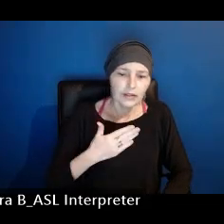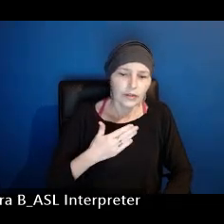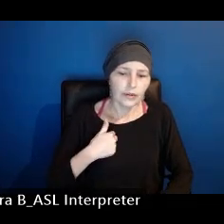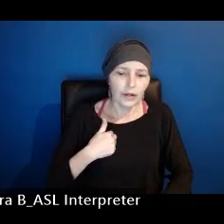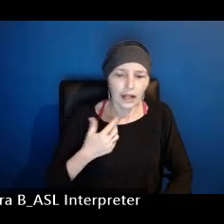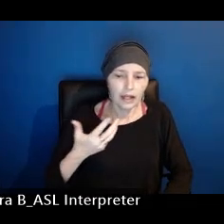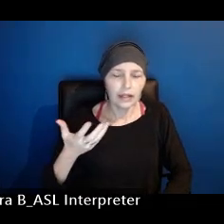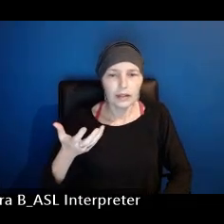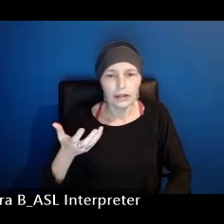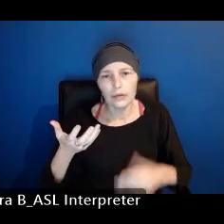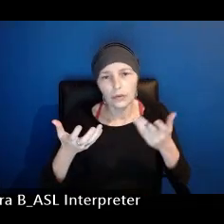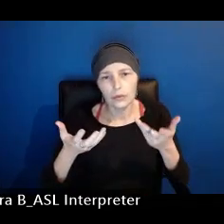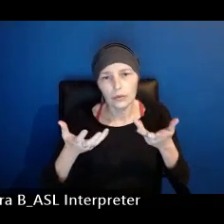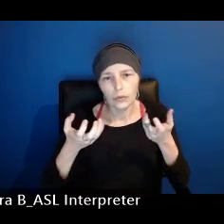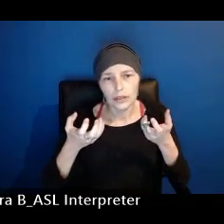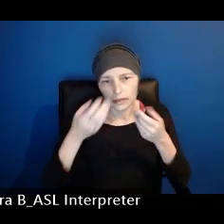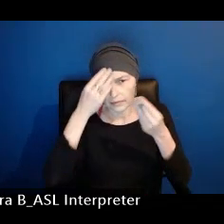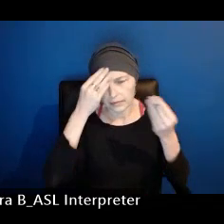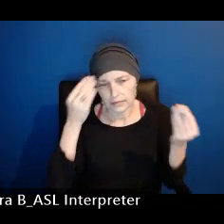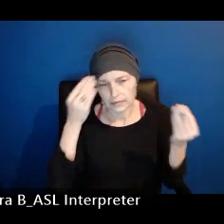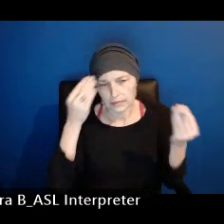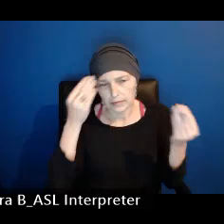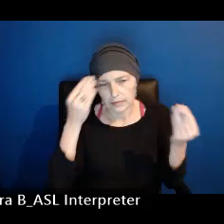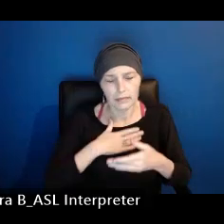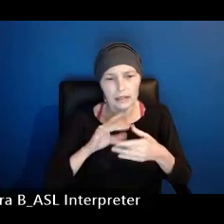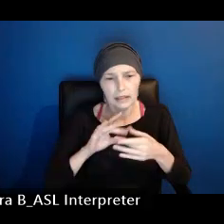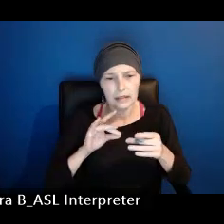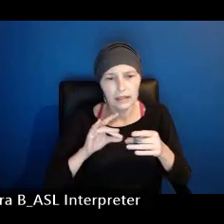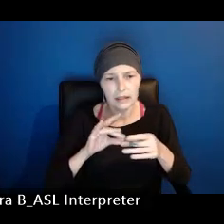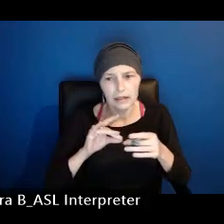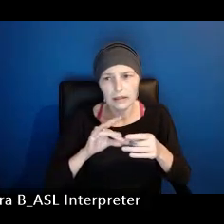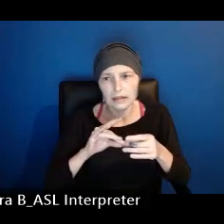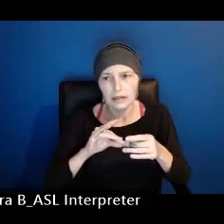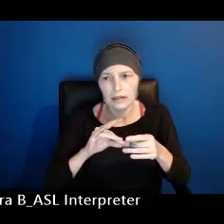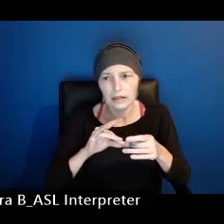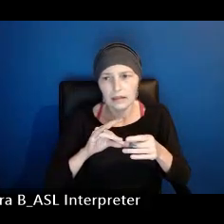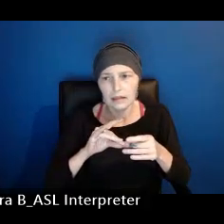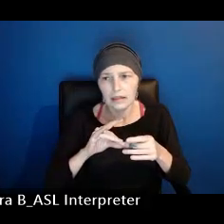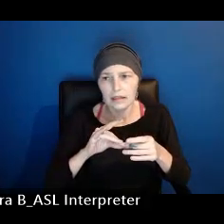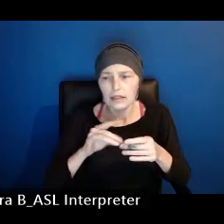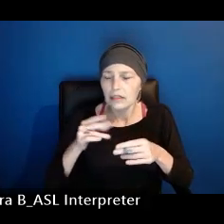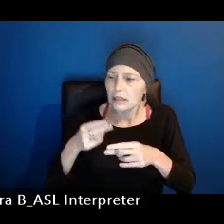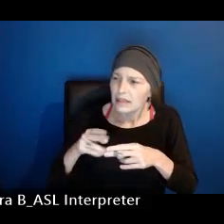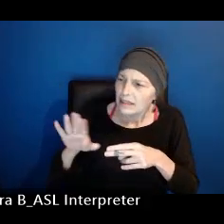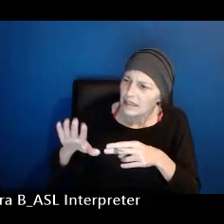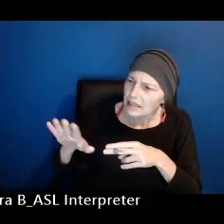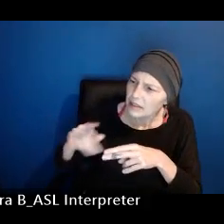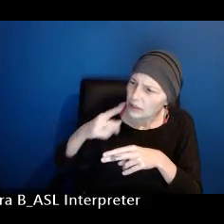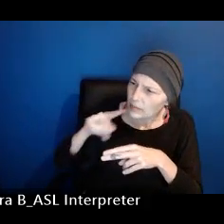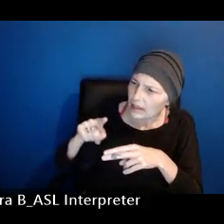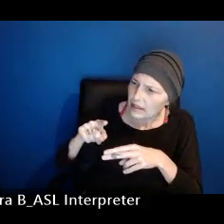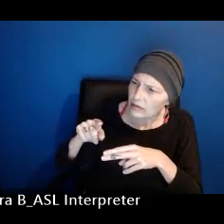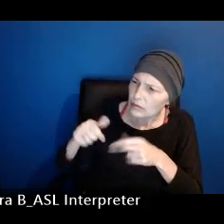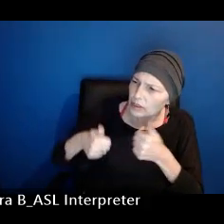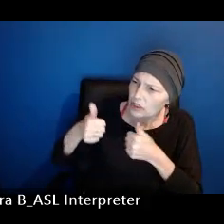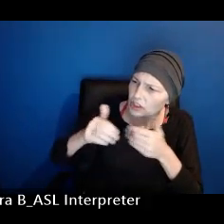to give you my comment as a planning manager I'm for the city sorry, of. Jasmine, could you just state the city that you're